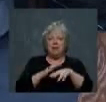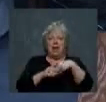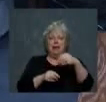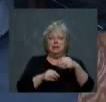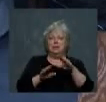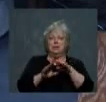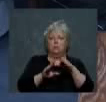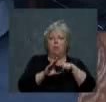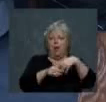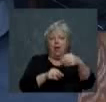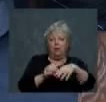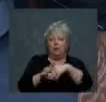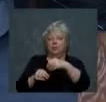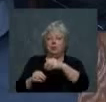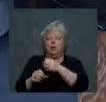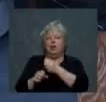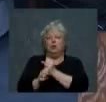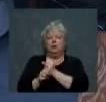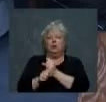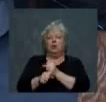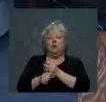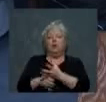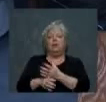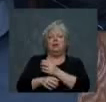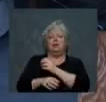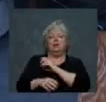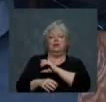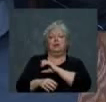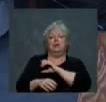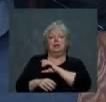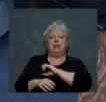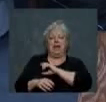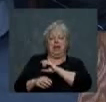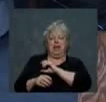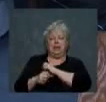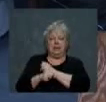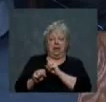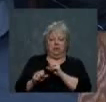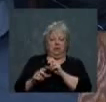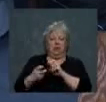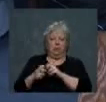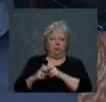problem. Women with children will suffer from lack of privacy.